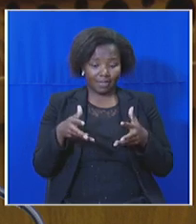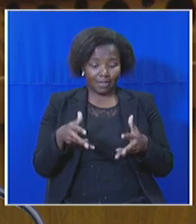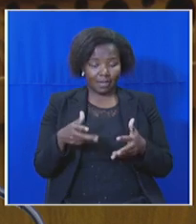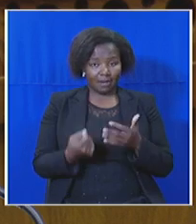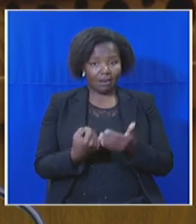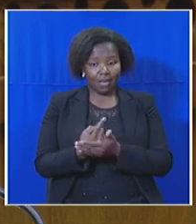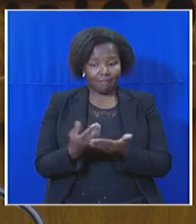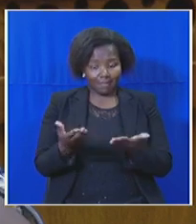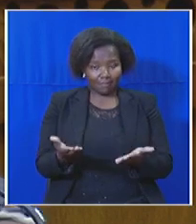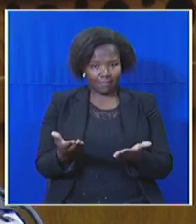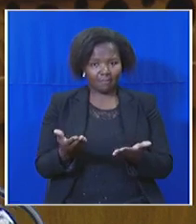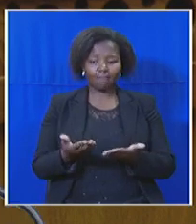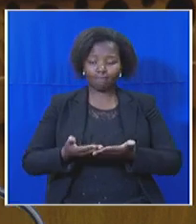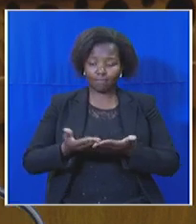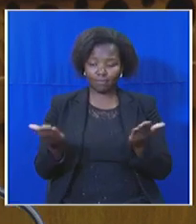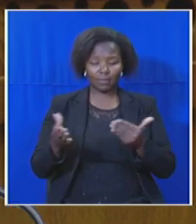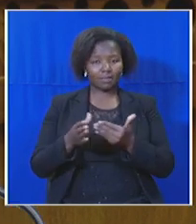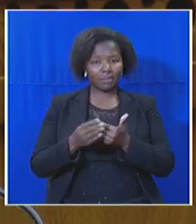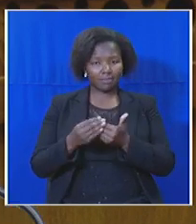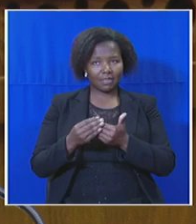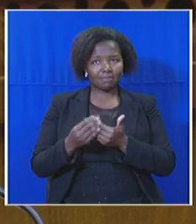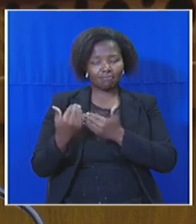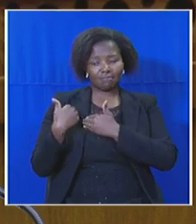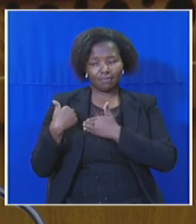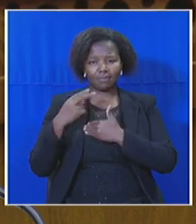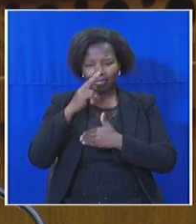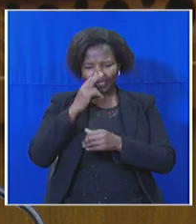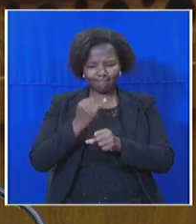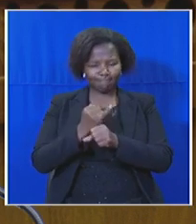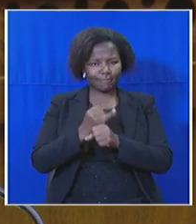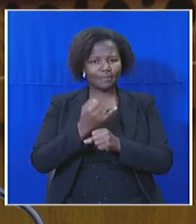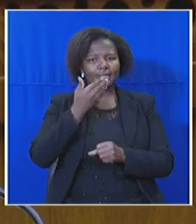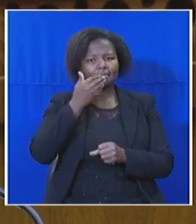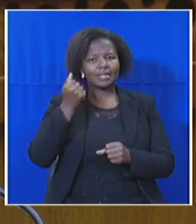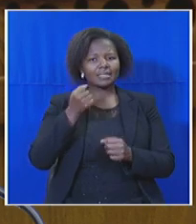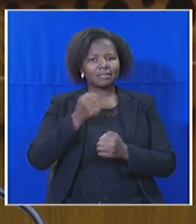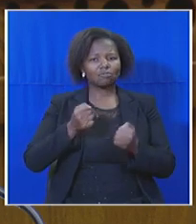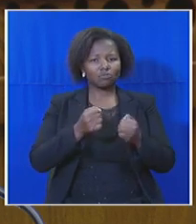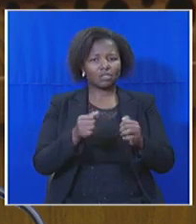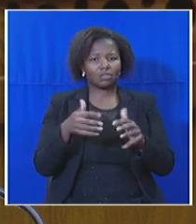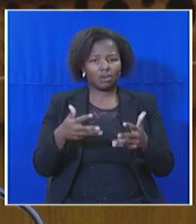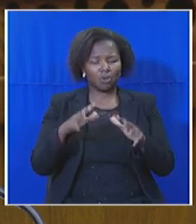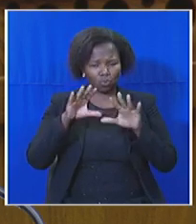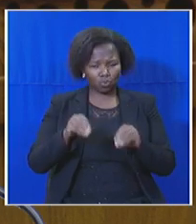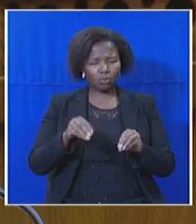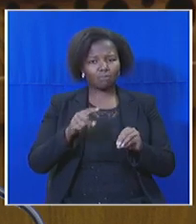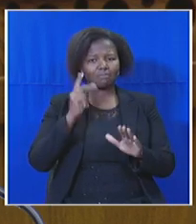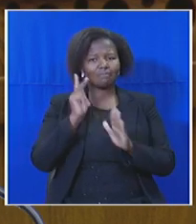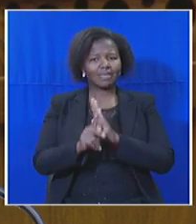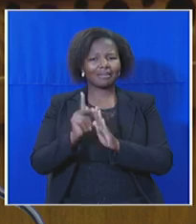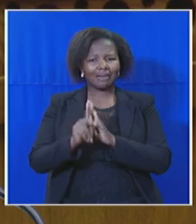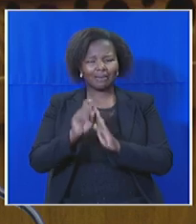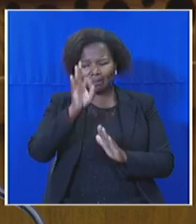responsibility on us to urgently come up with better strategies to stop the further killing of members of the police